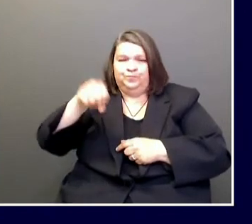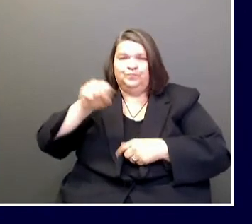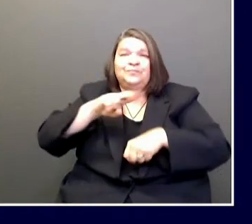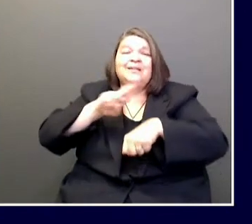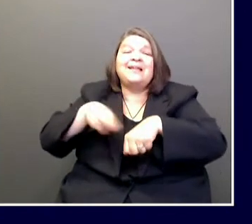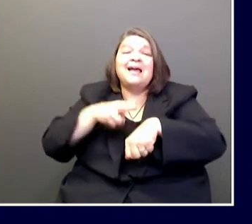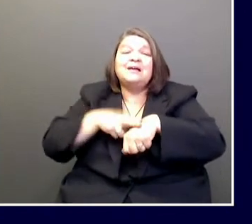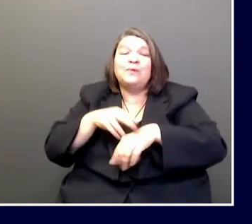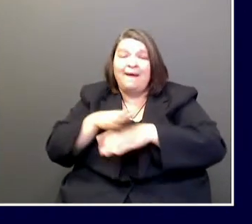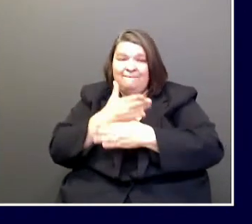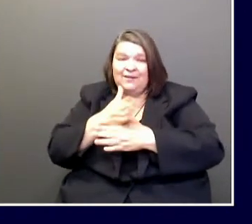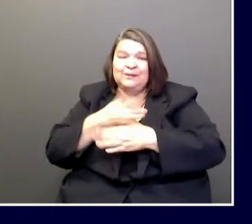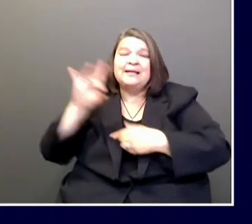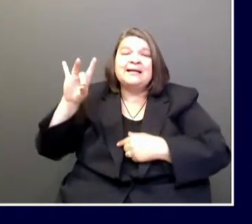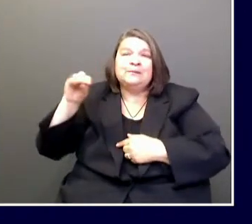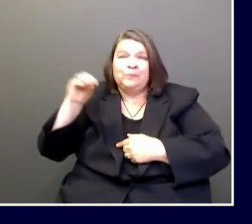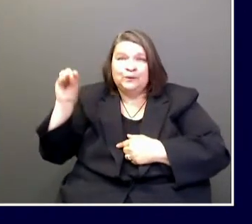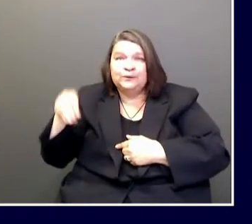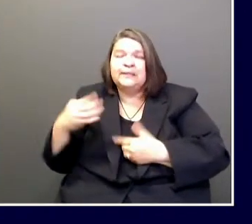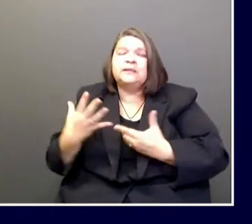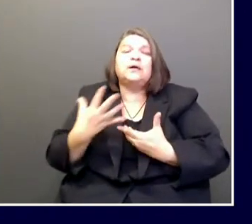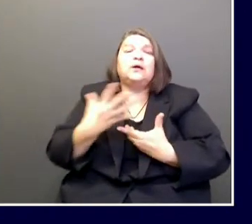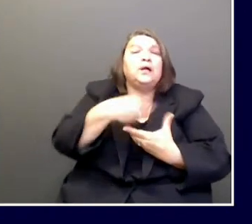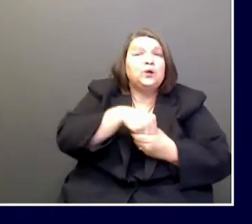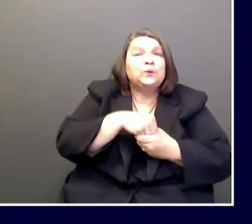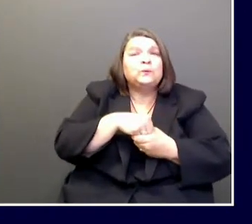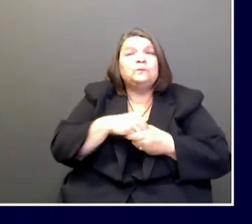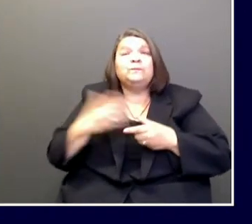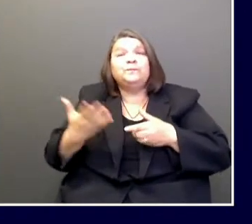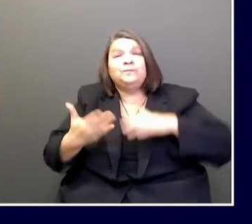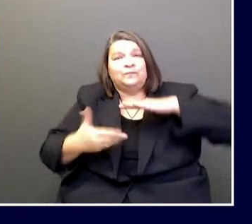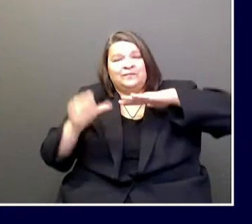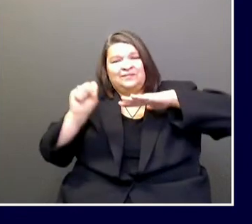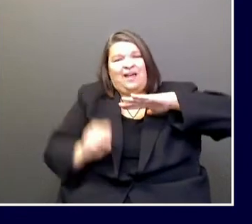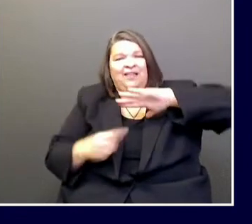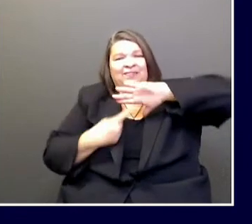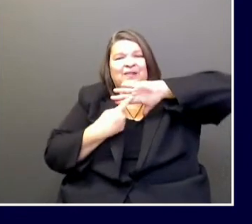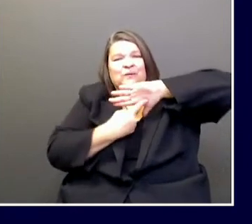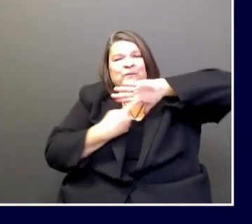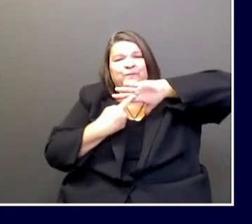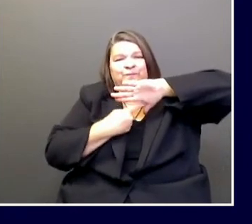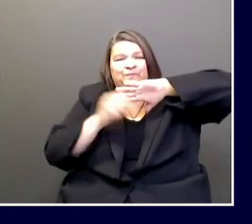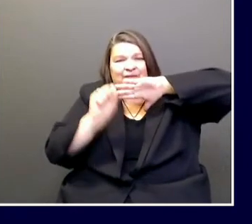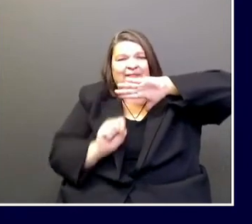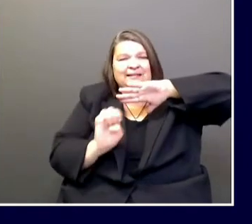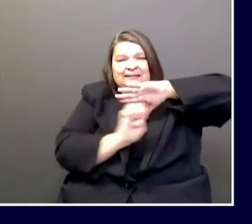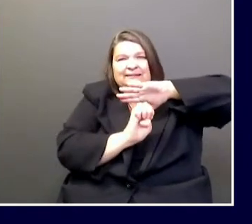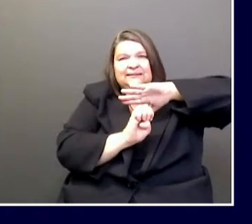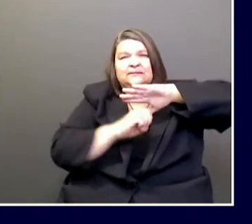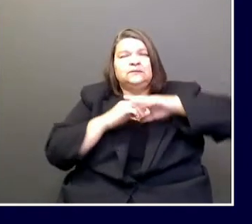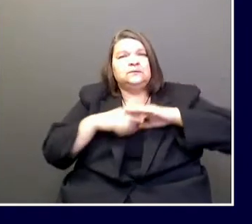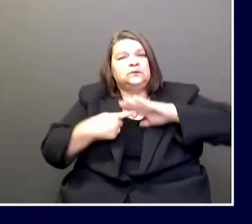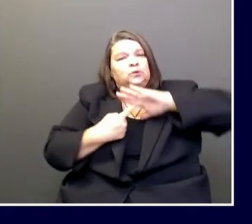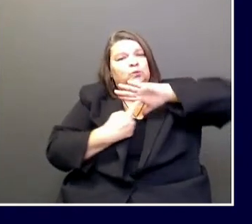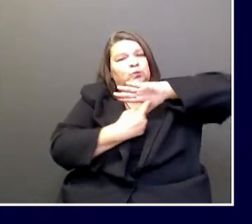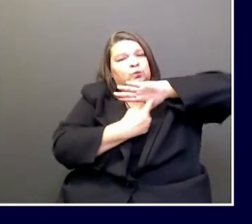in the Southeast and in the Sun Belt that are even higher than that. The New England average, Patty, is